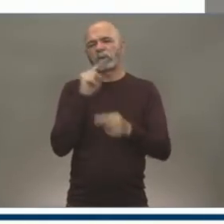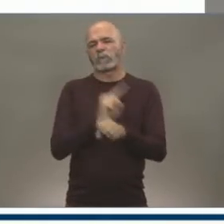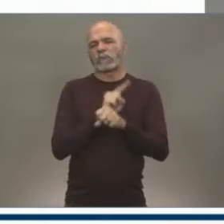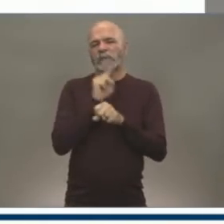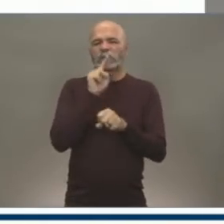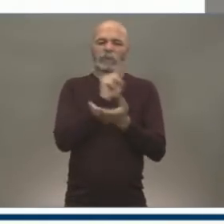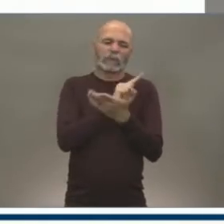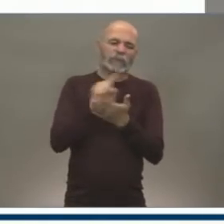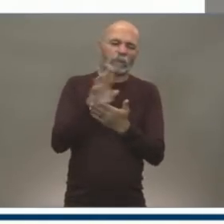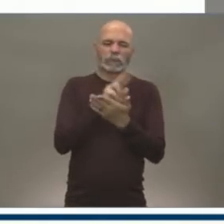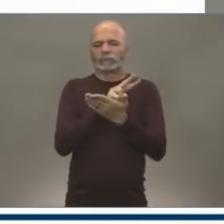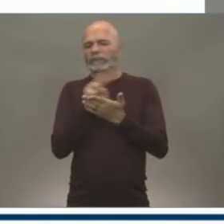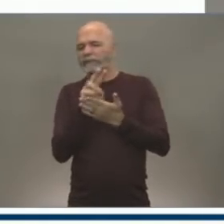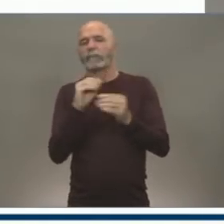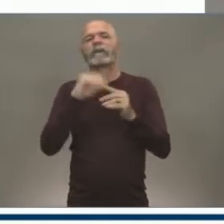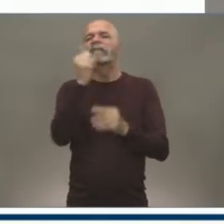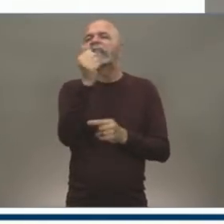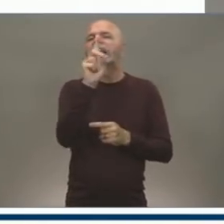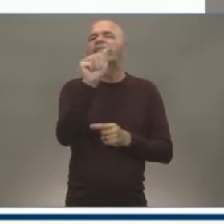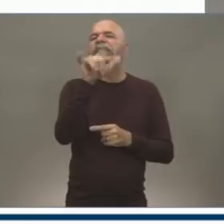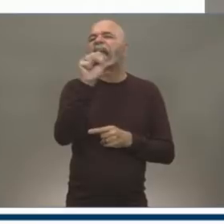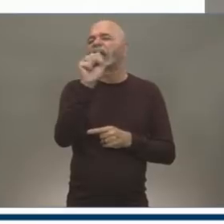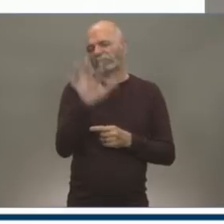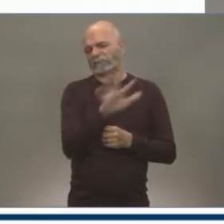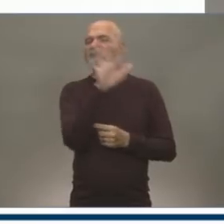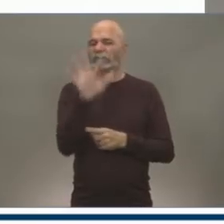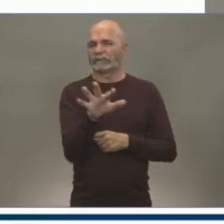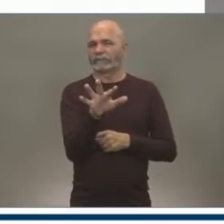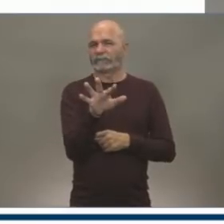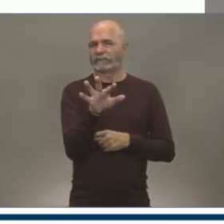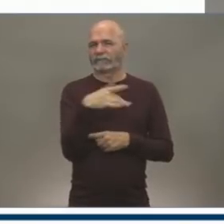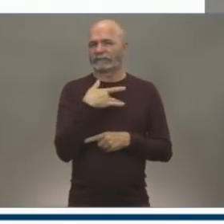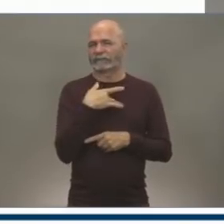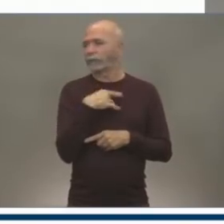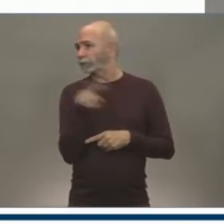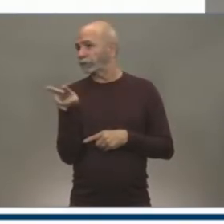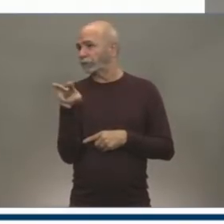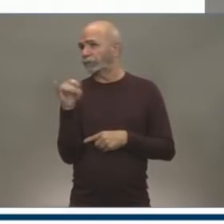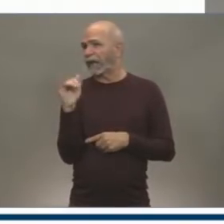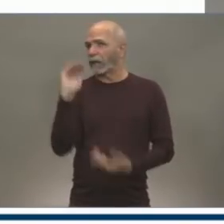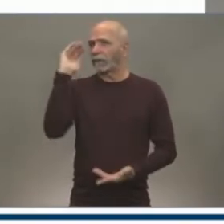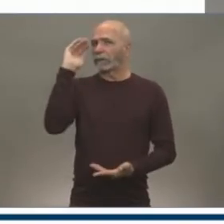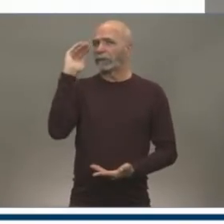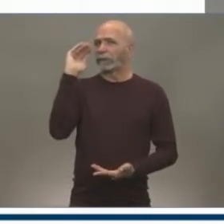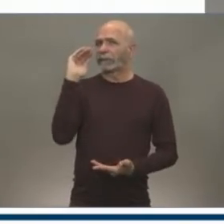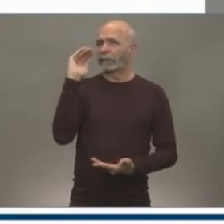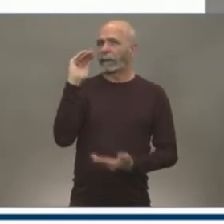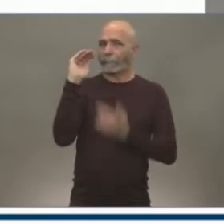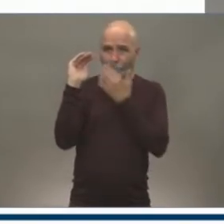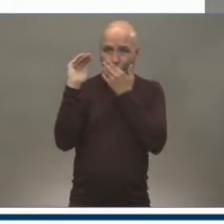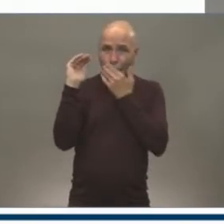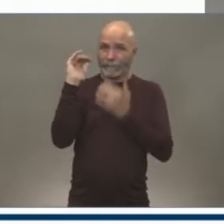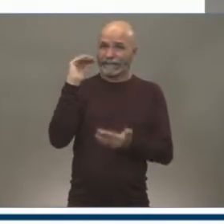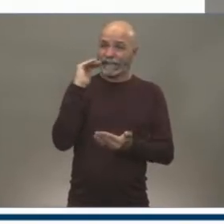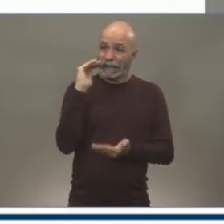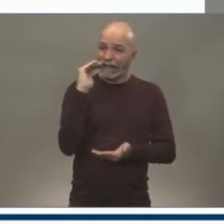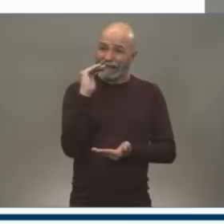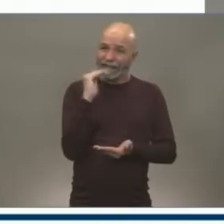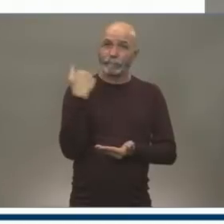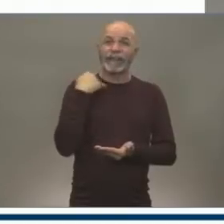And I am certainly relieved to see that we've actually somewhat stabilized. We have 8 cases